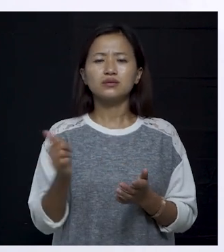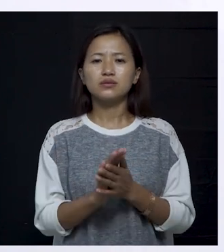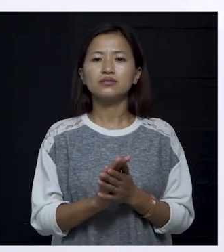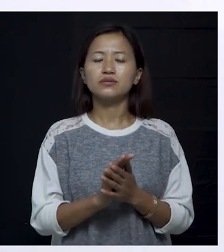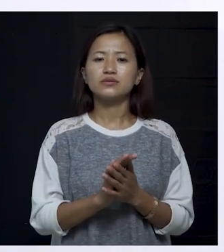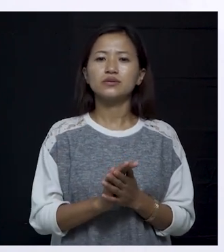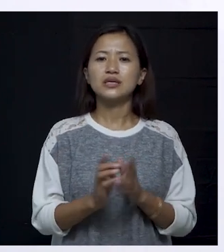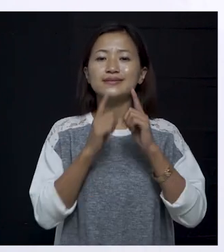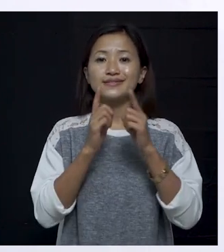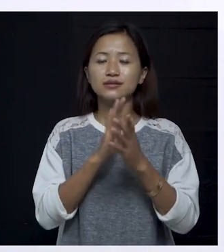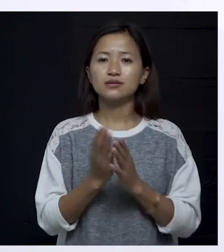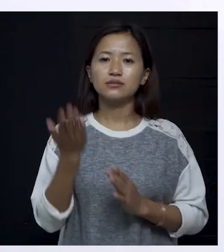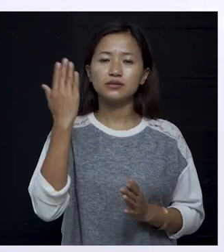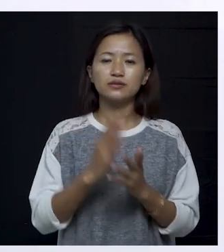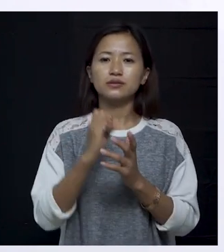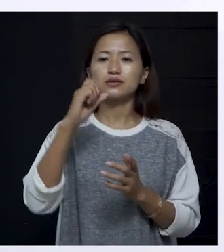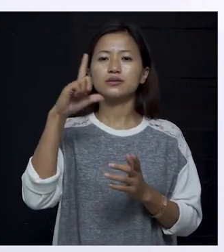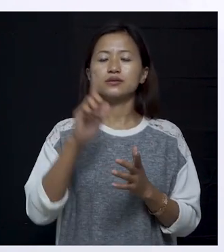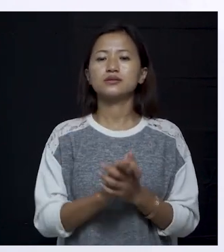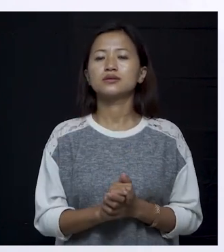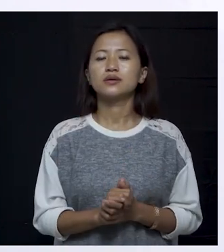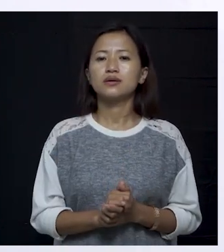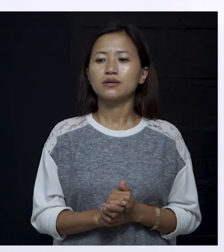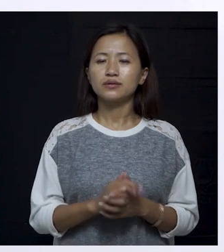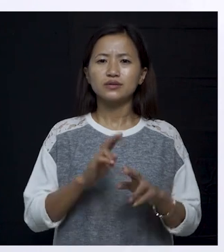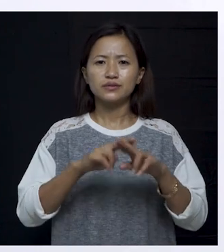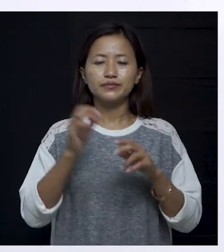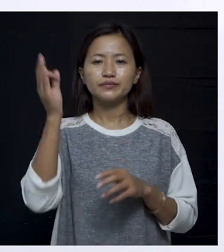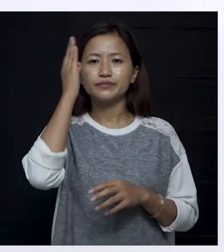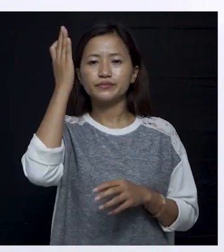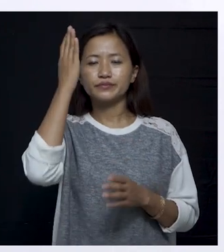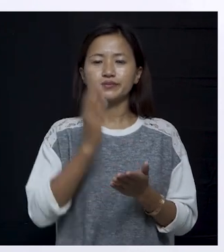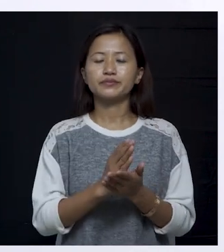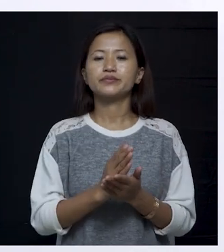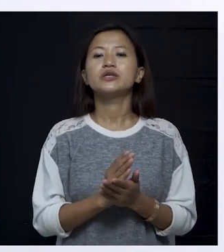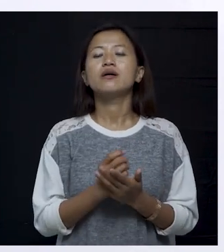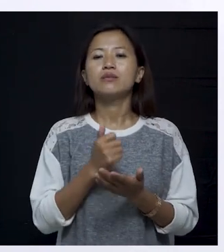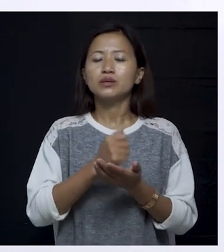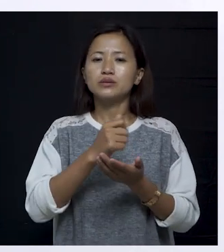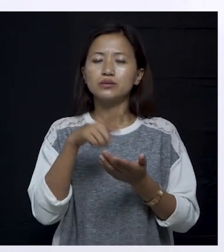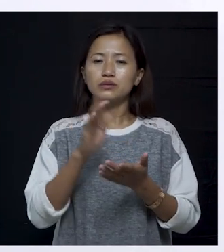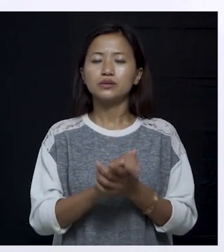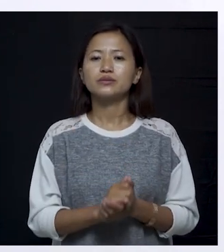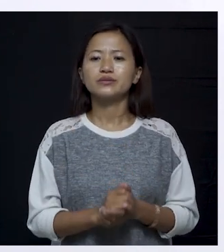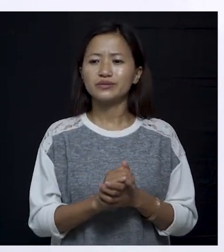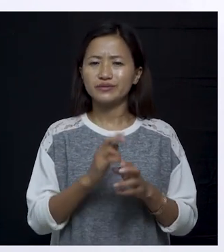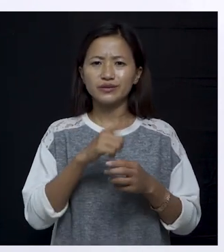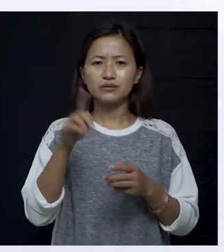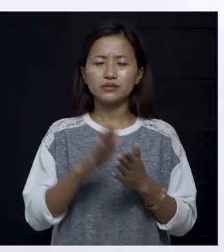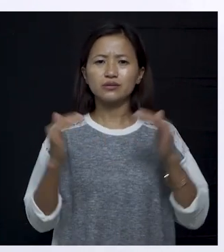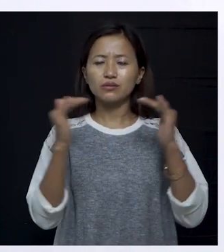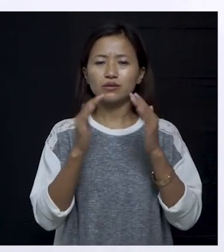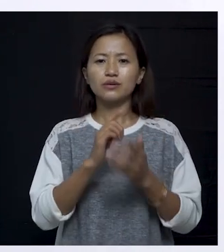we have this already discussed in the previous classes, okay? So fundamental rights means right to equality, right to freedom, isn't